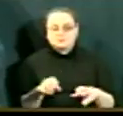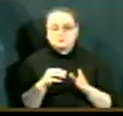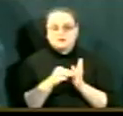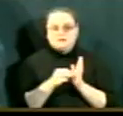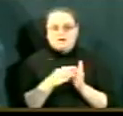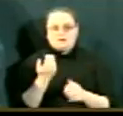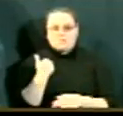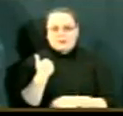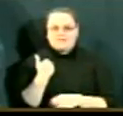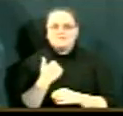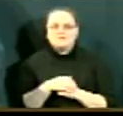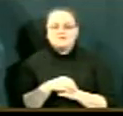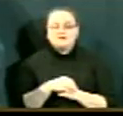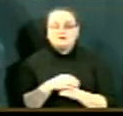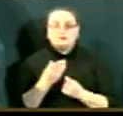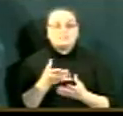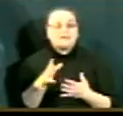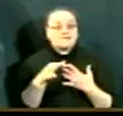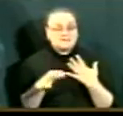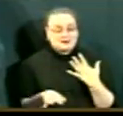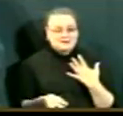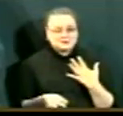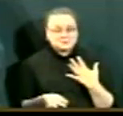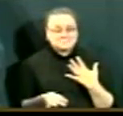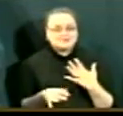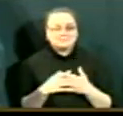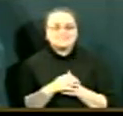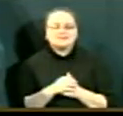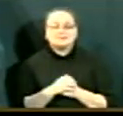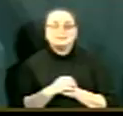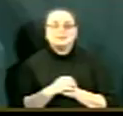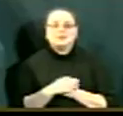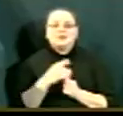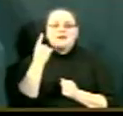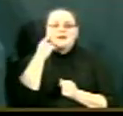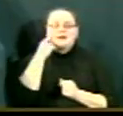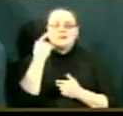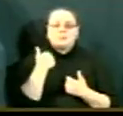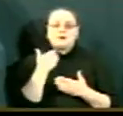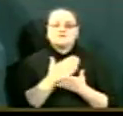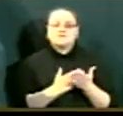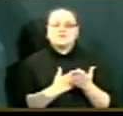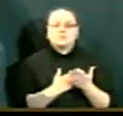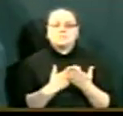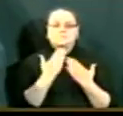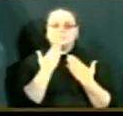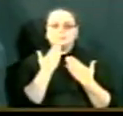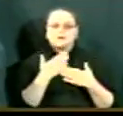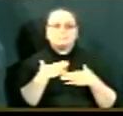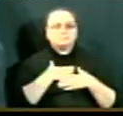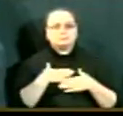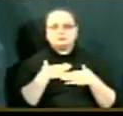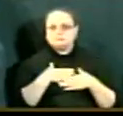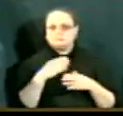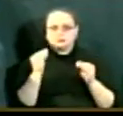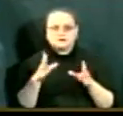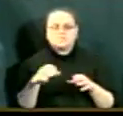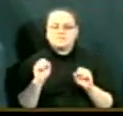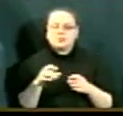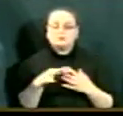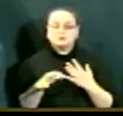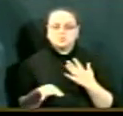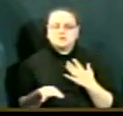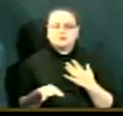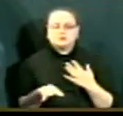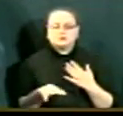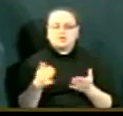We've given an option. And I think we've had some very grateful teachers to be able to choose